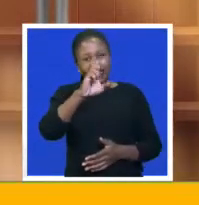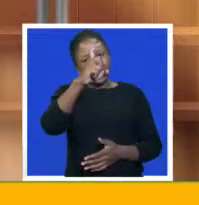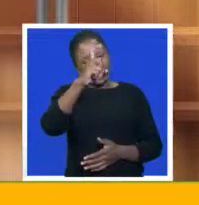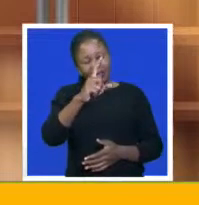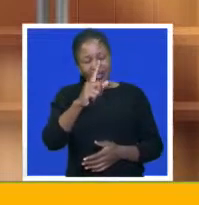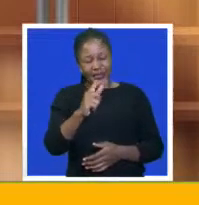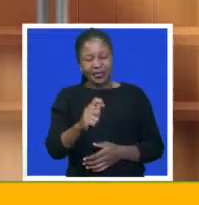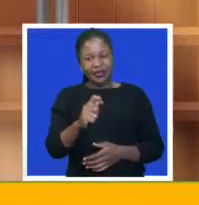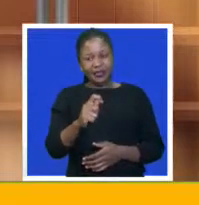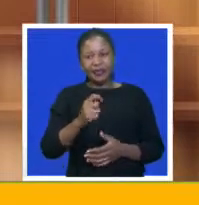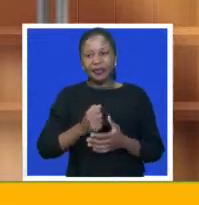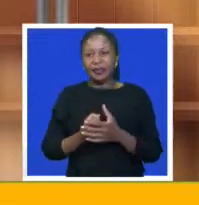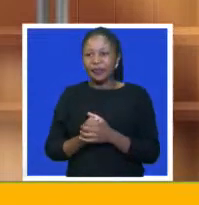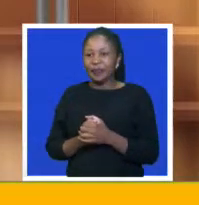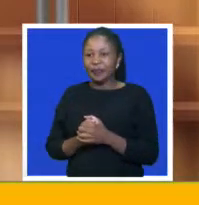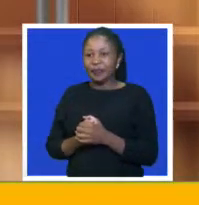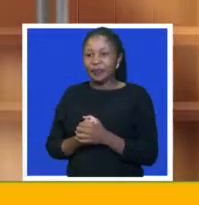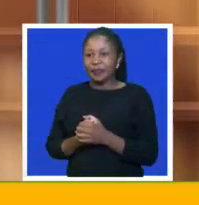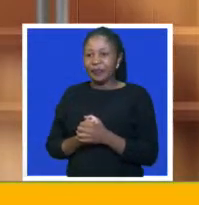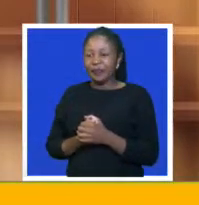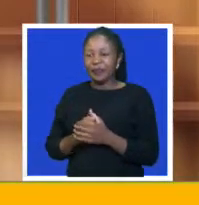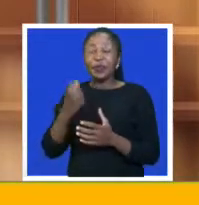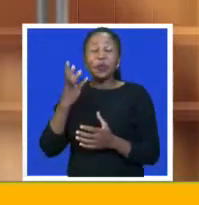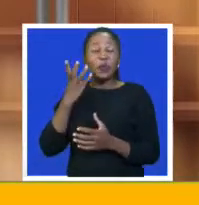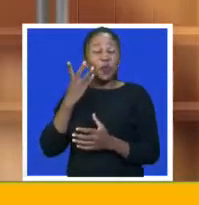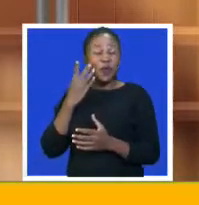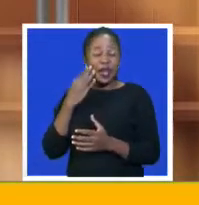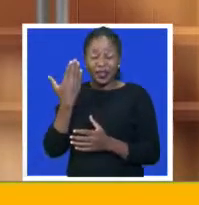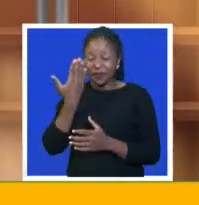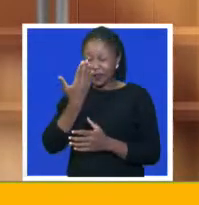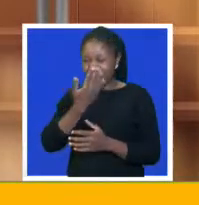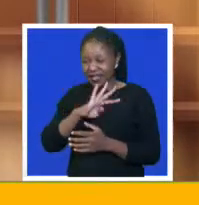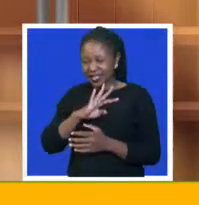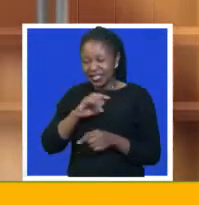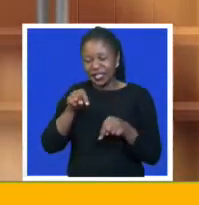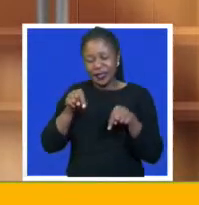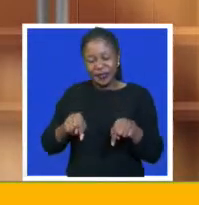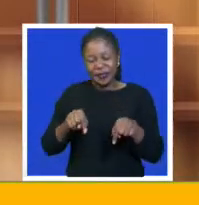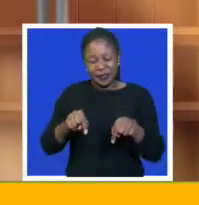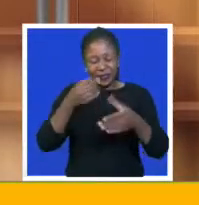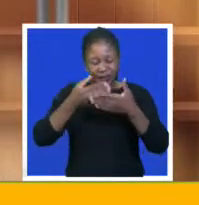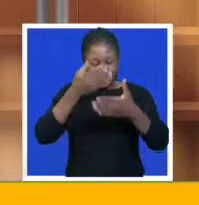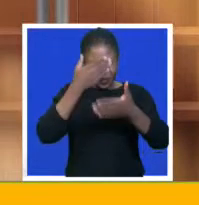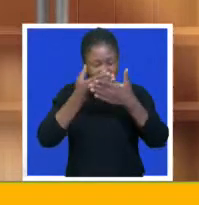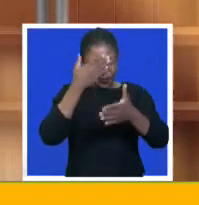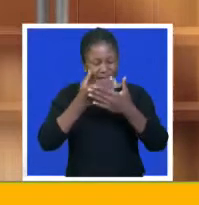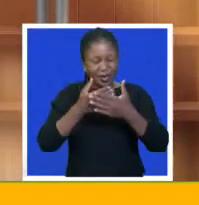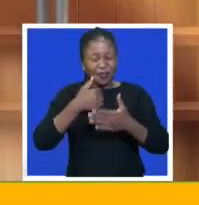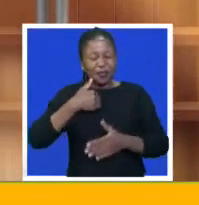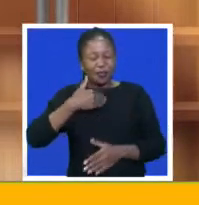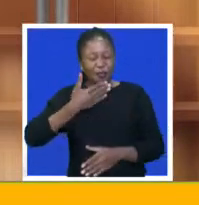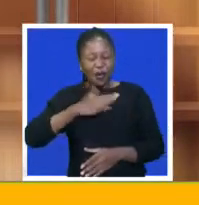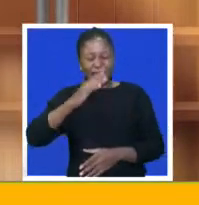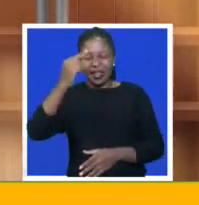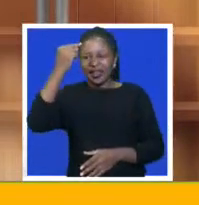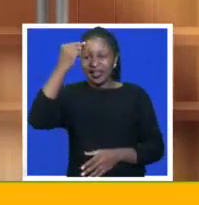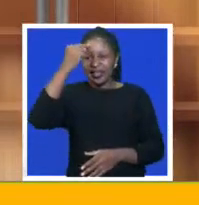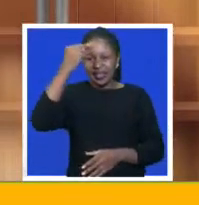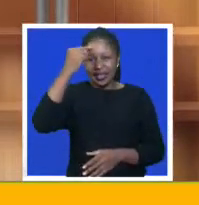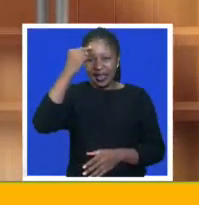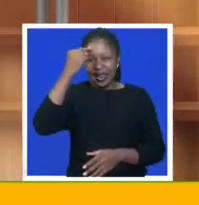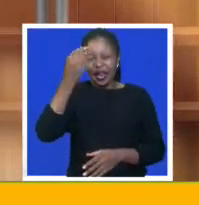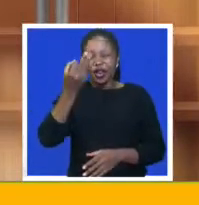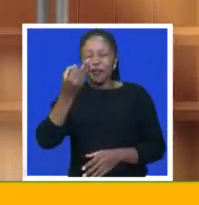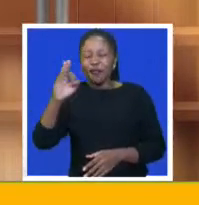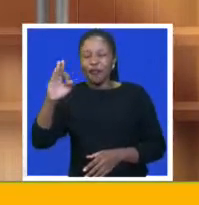lesson, it will be my pleasure that Form 4s are able to recap, to remember what you mean by style and language features that are used